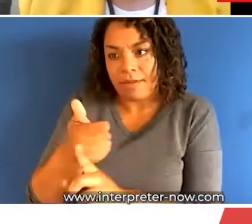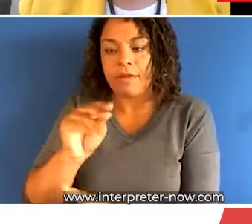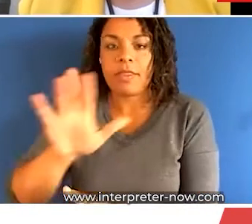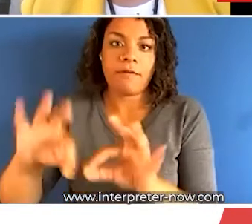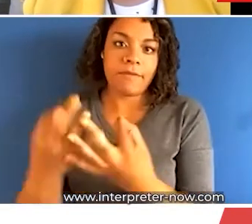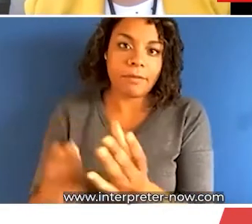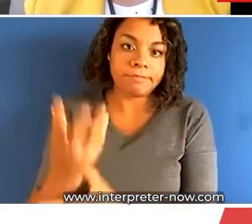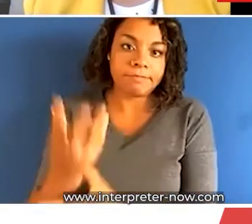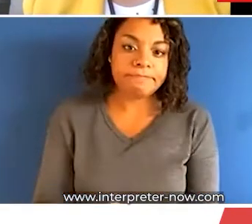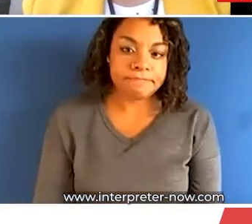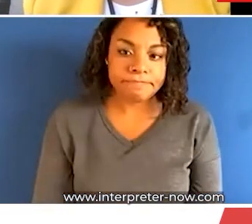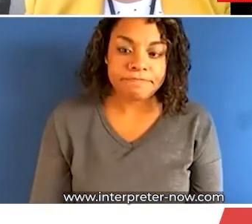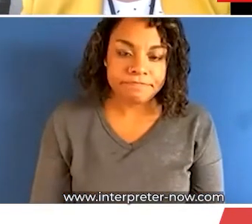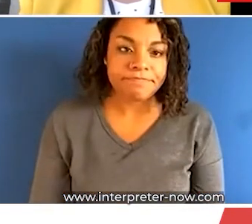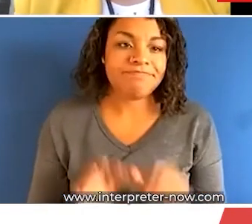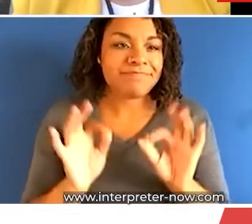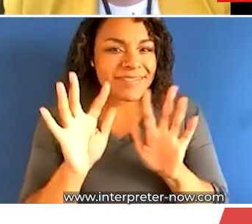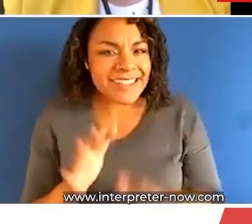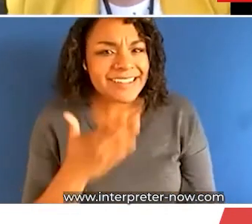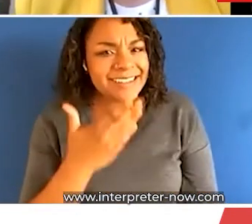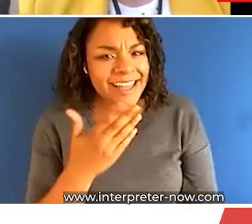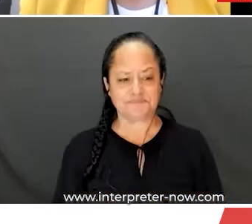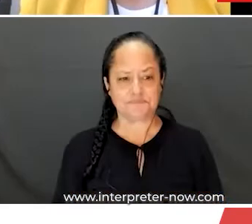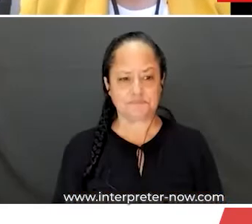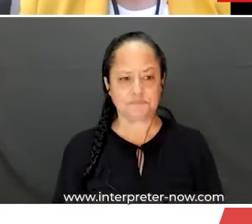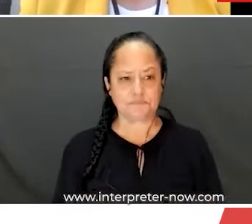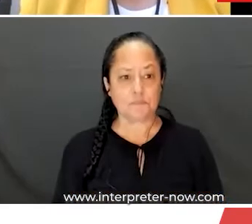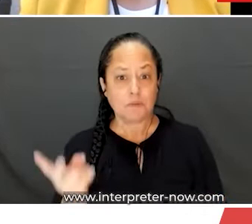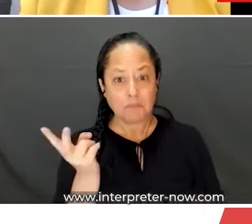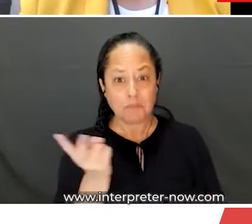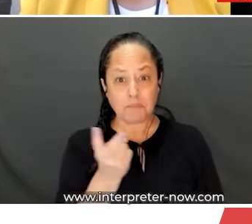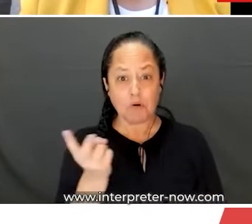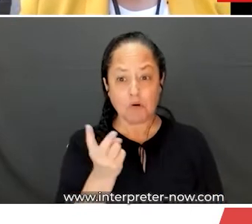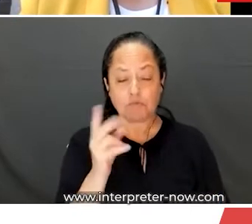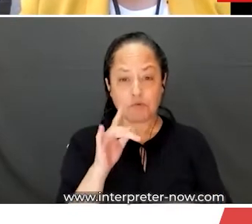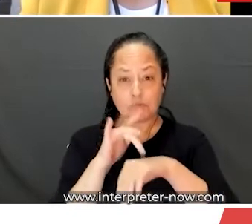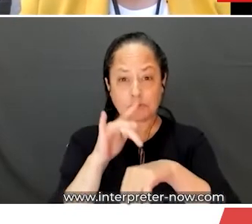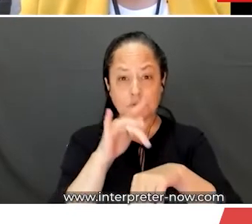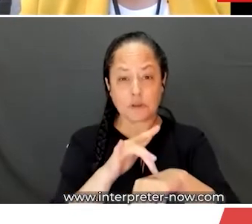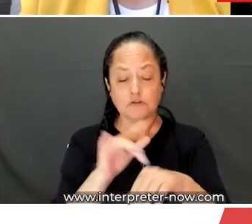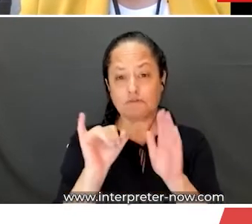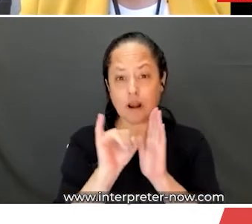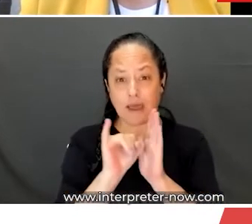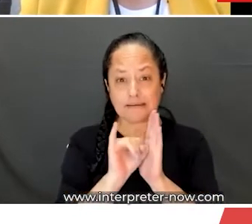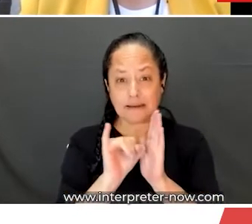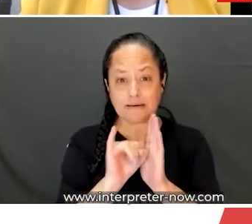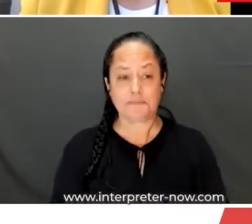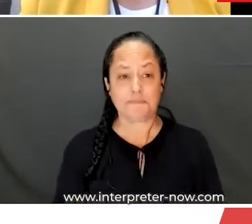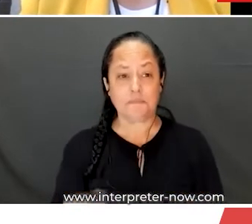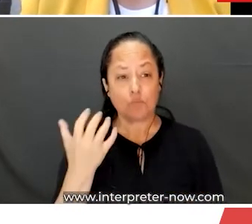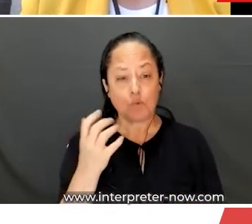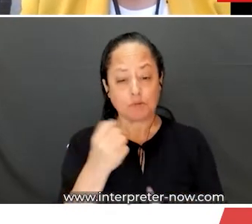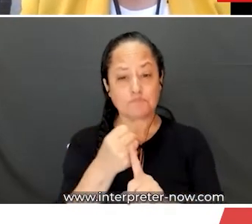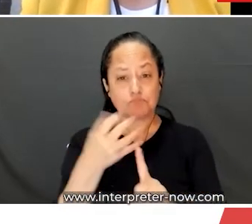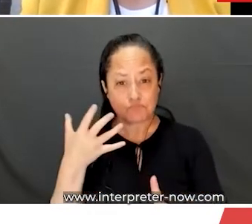families. Fantastic. Thank you. Thank you both. And both of you kind of touched on identity. And I want to talk a little